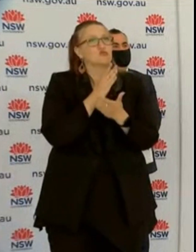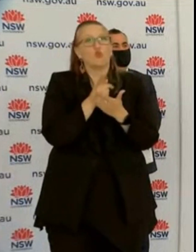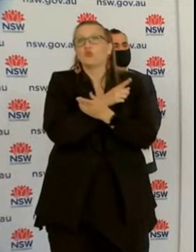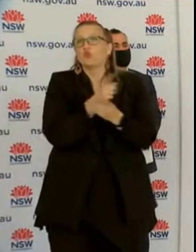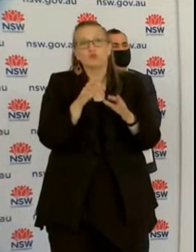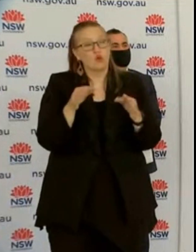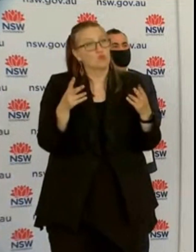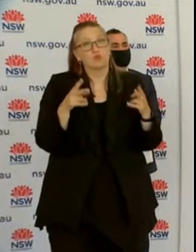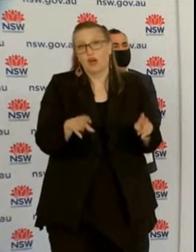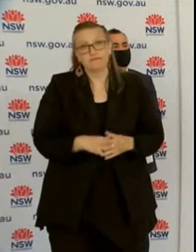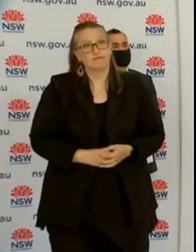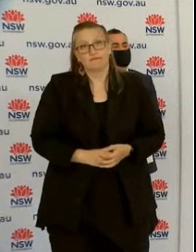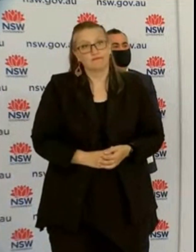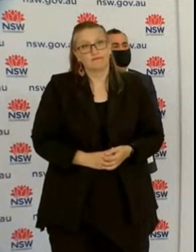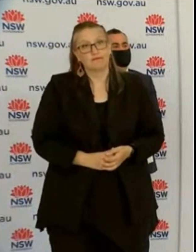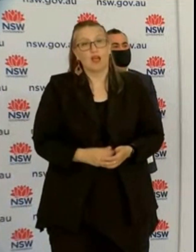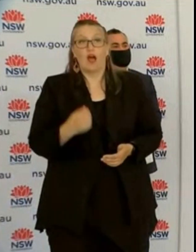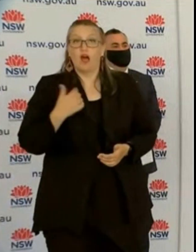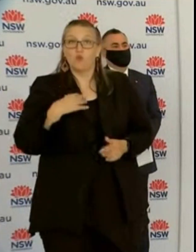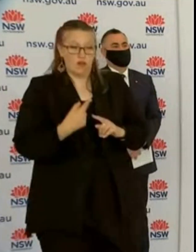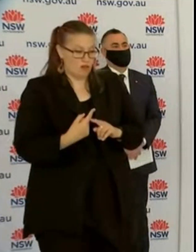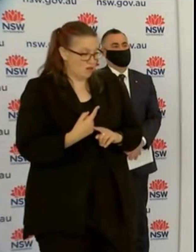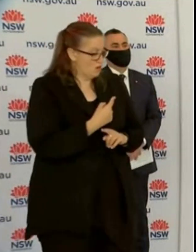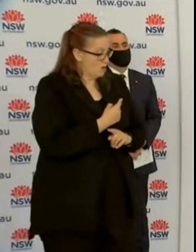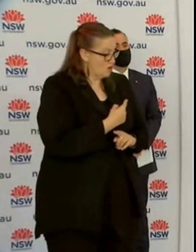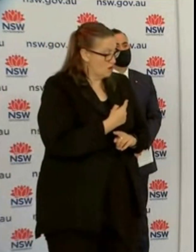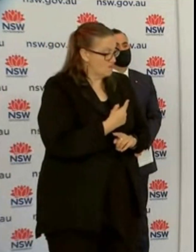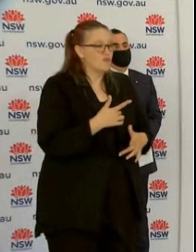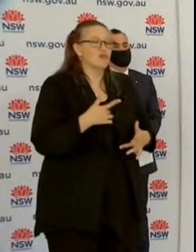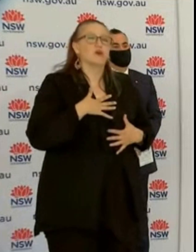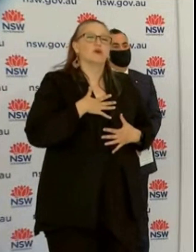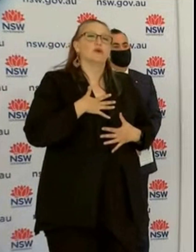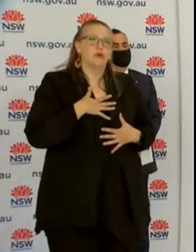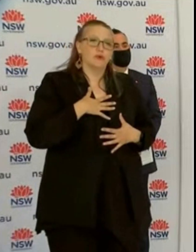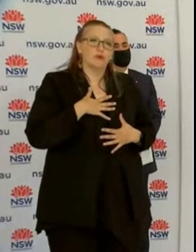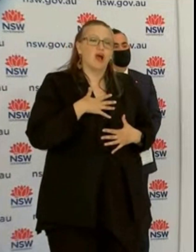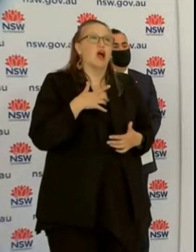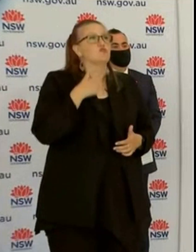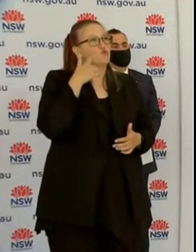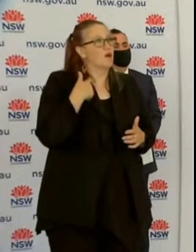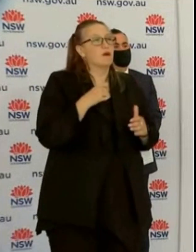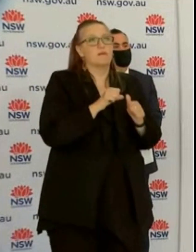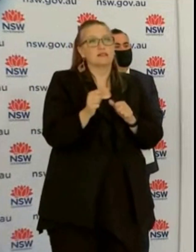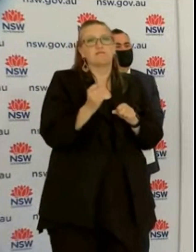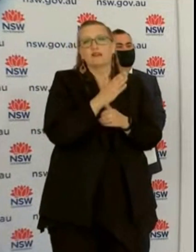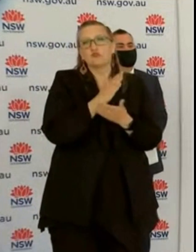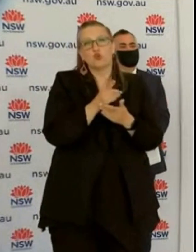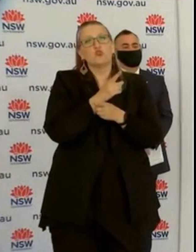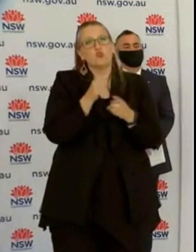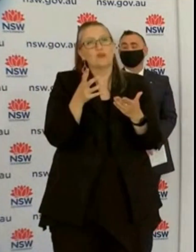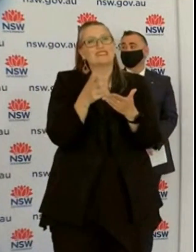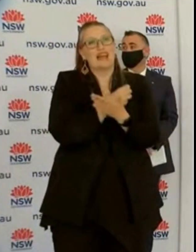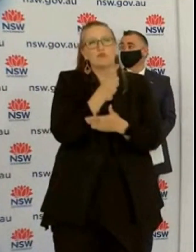because I want to look back to make sure that every day we did our best to keep people out of hospital, to keep people alive, but also to provide that vital